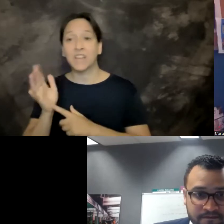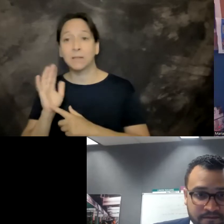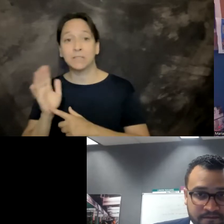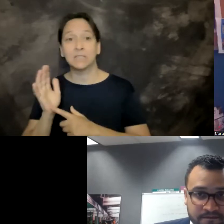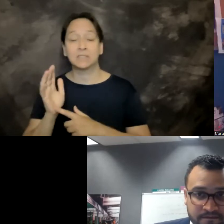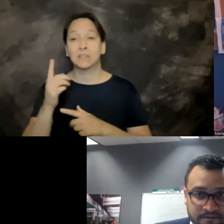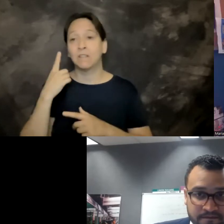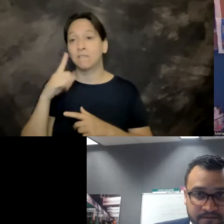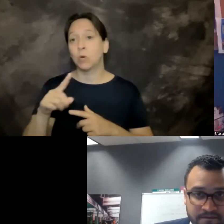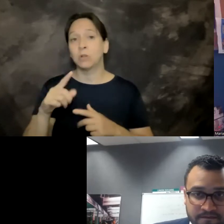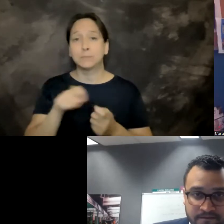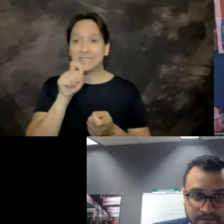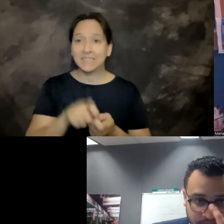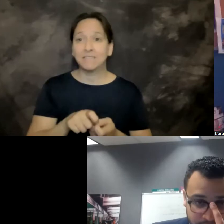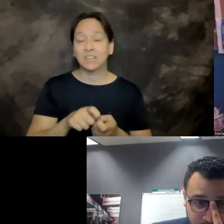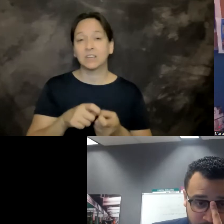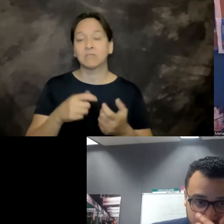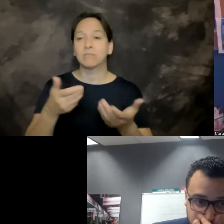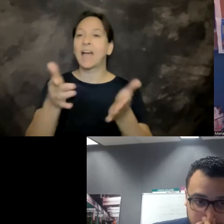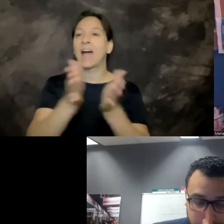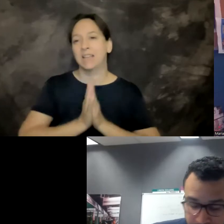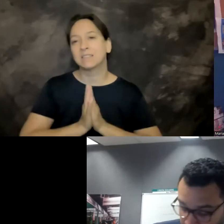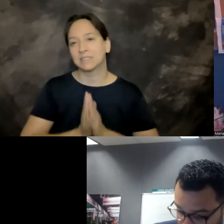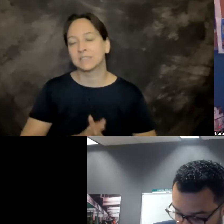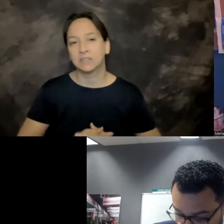specific call to action that I have for folks. So let's do